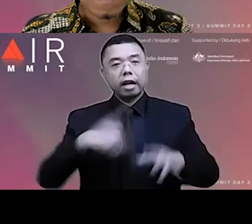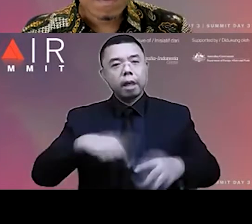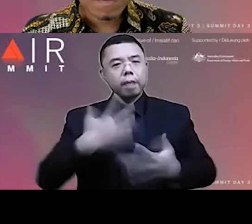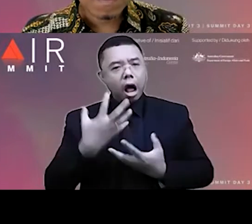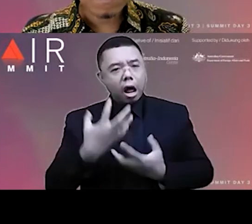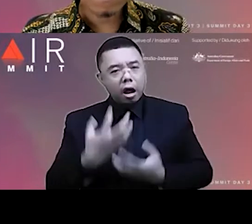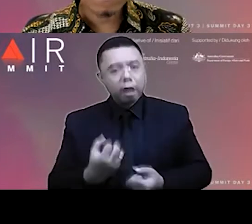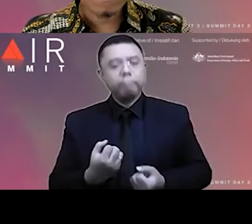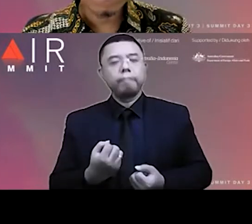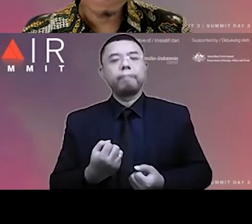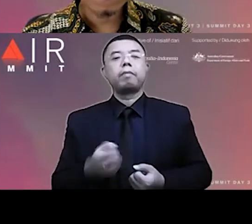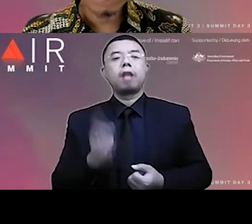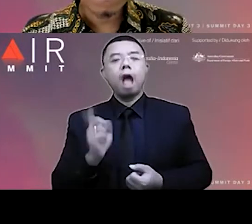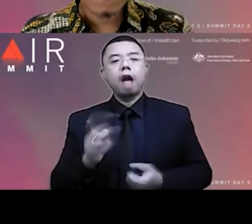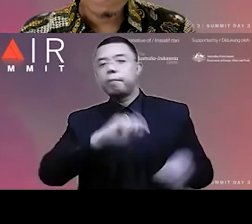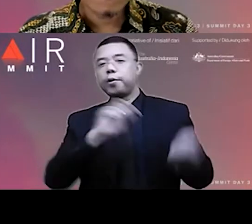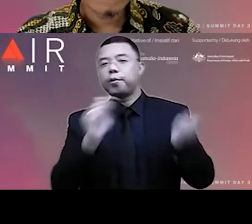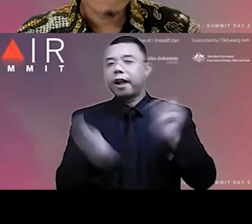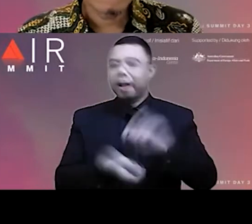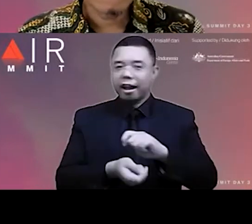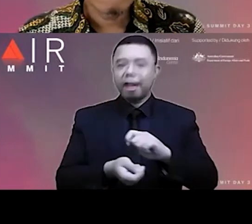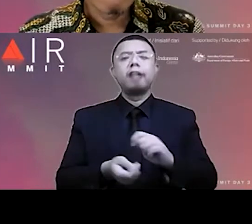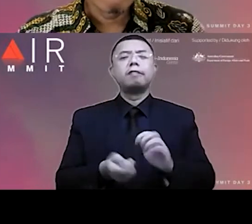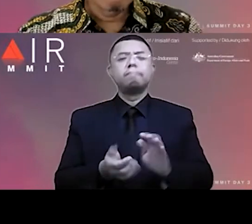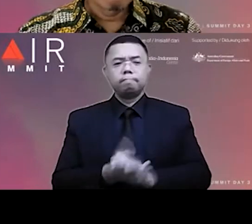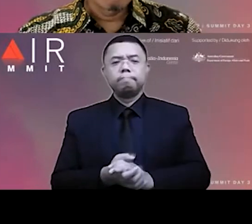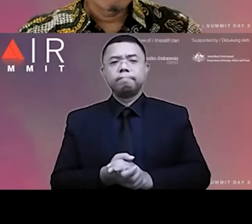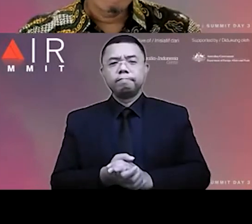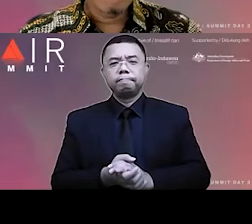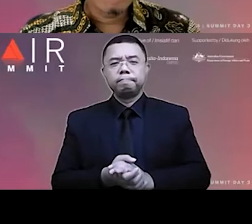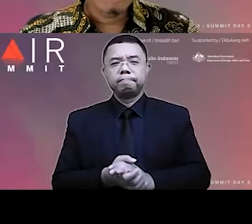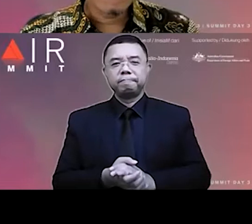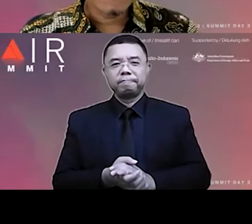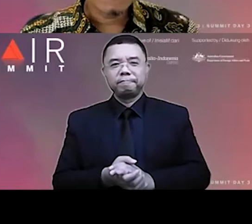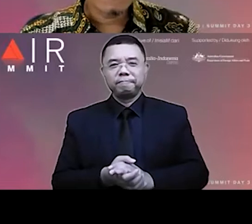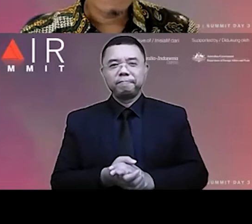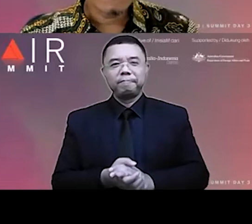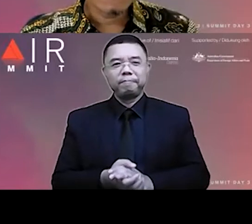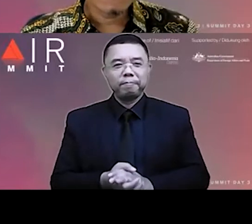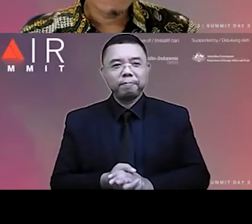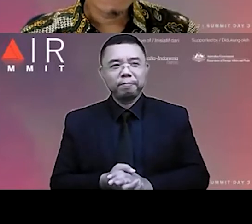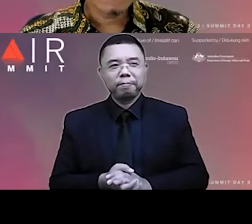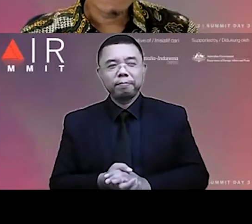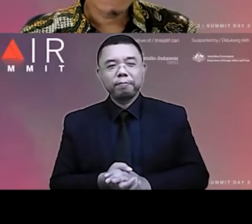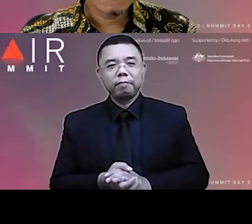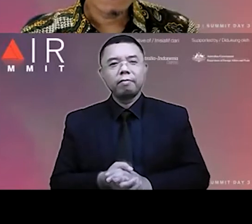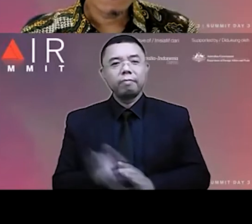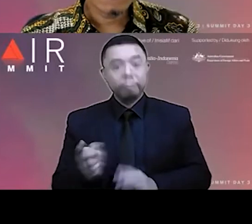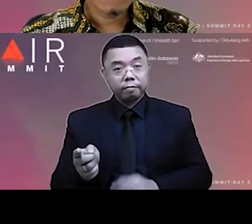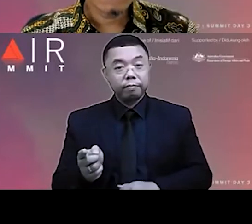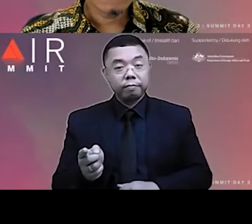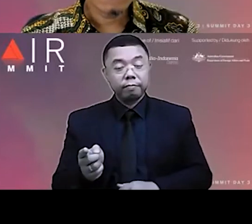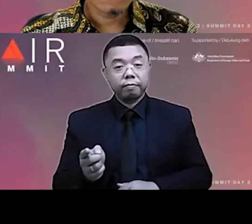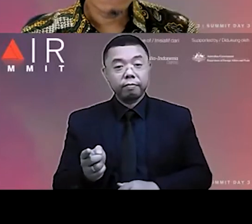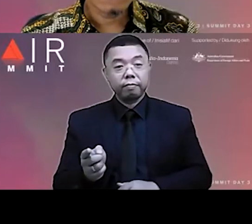tourism industry very soon, and based on the research from the World Bank, they say that the change